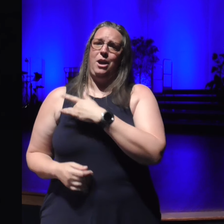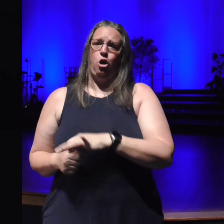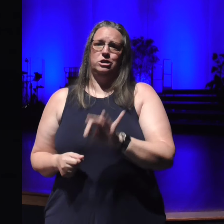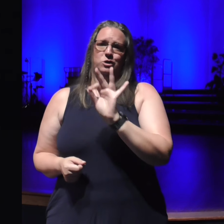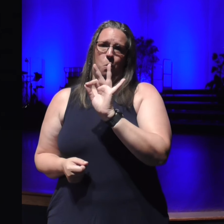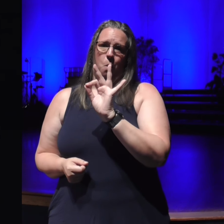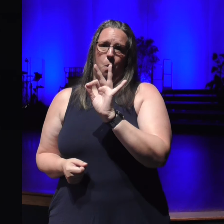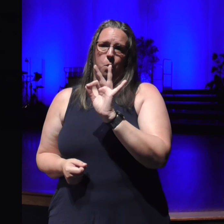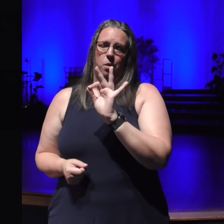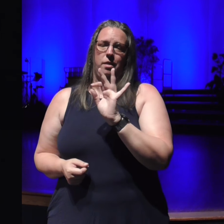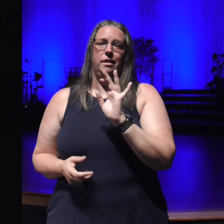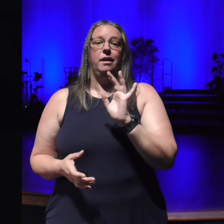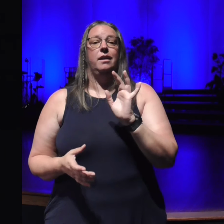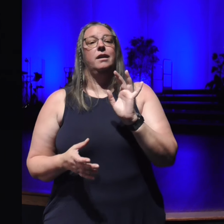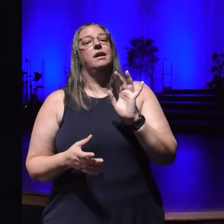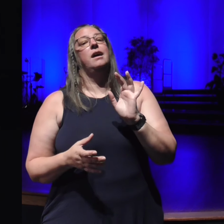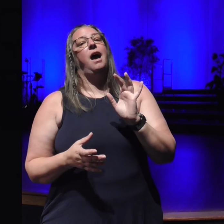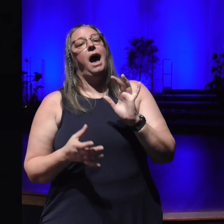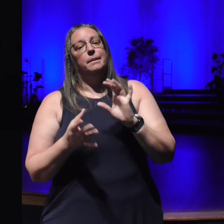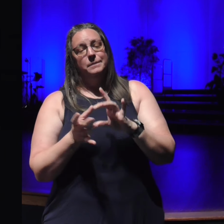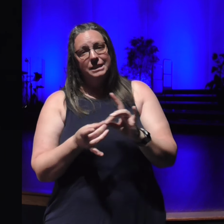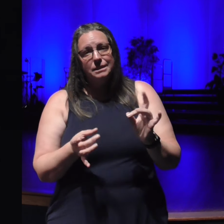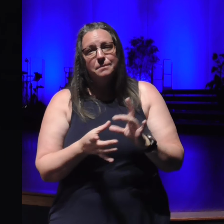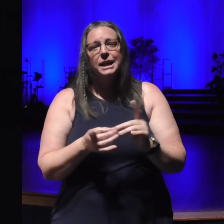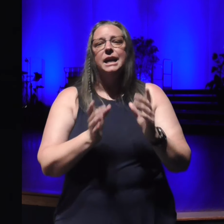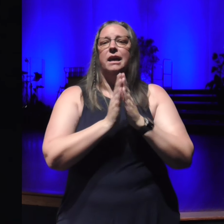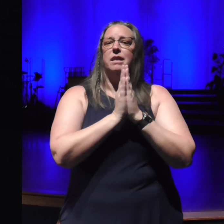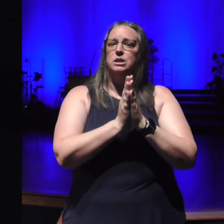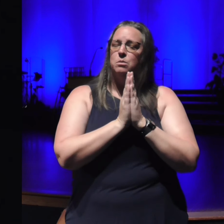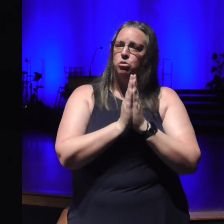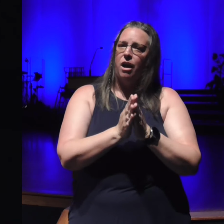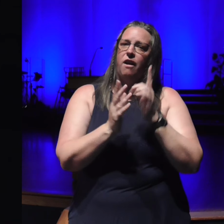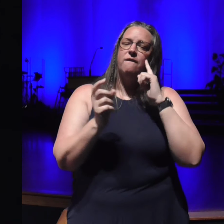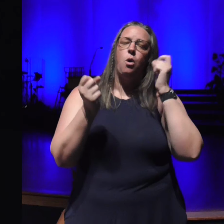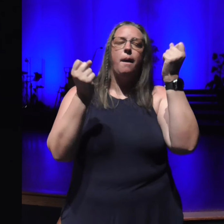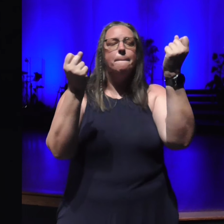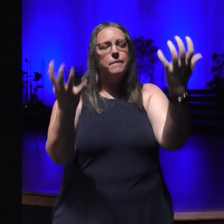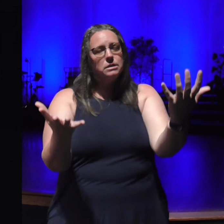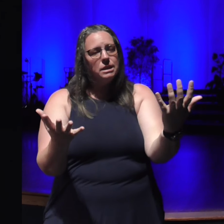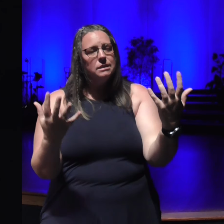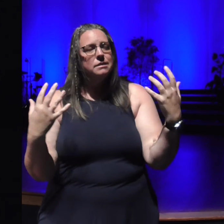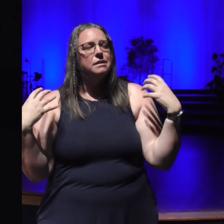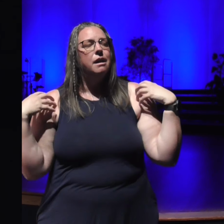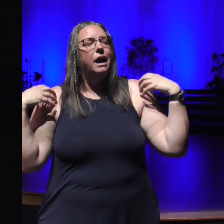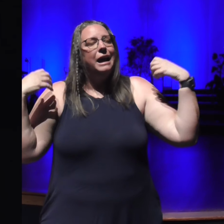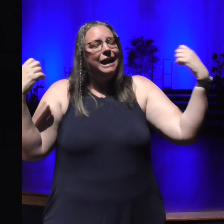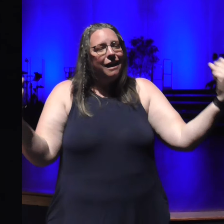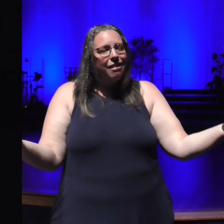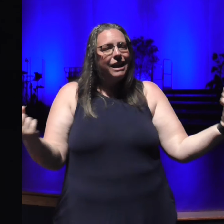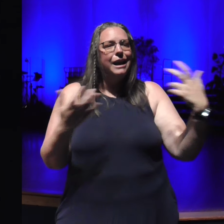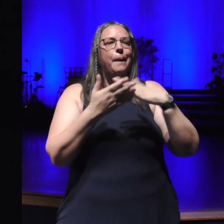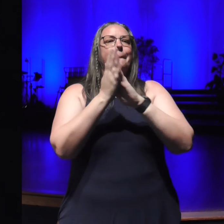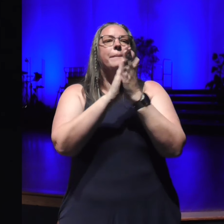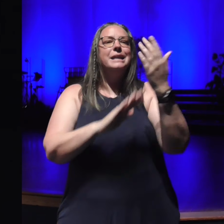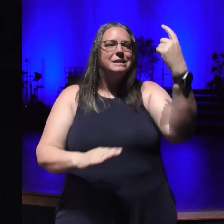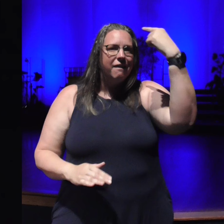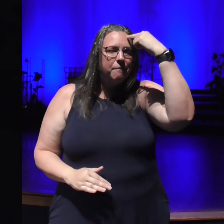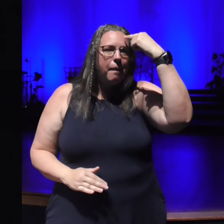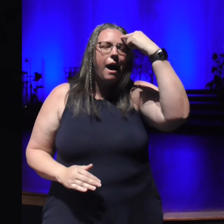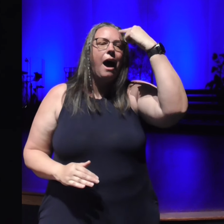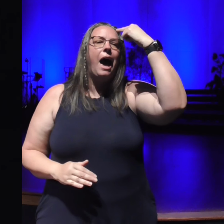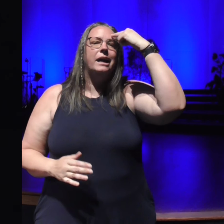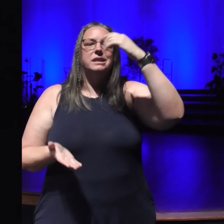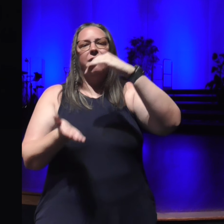healing, for abundance, for peace of mind, for forgiveness. Let